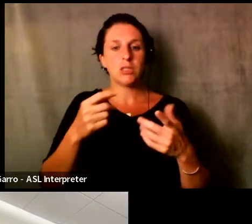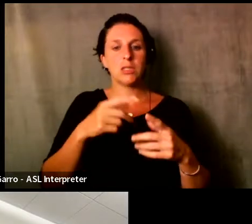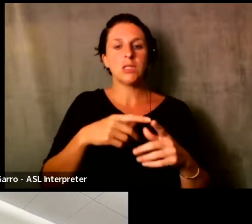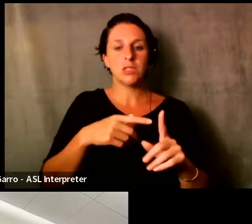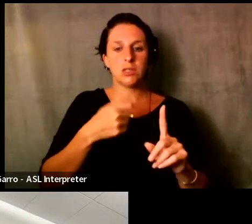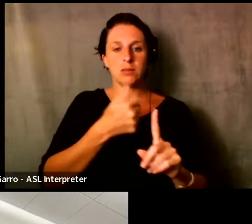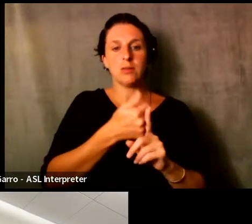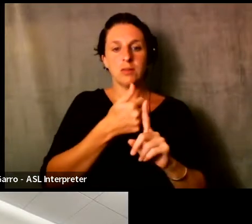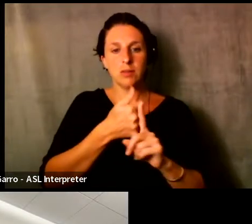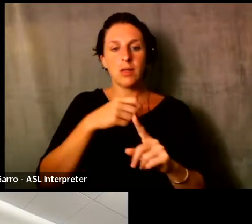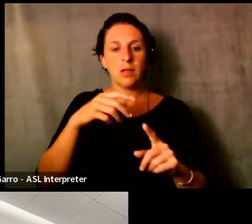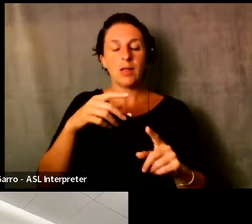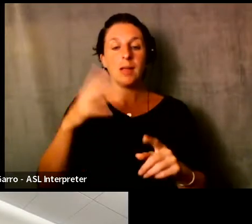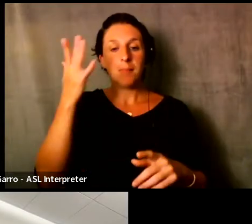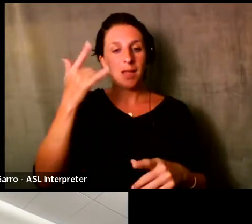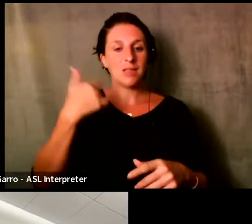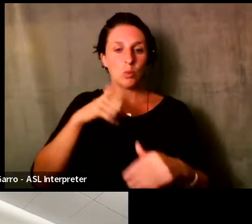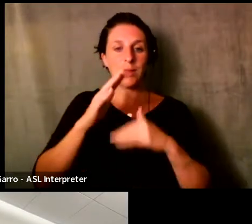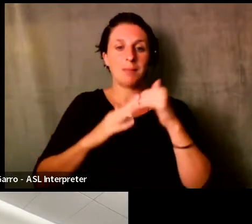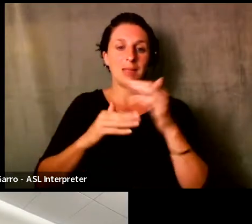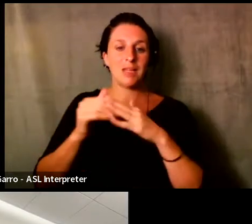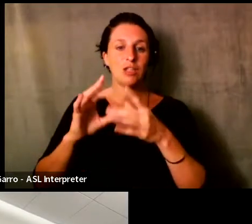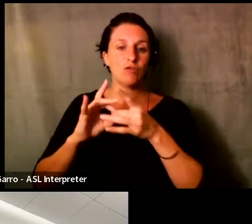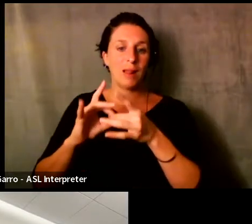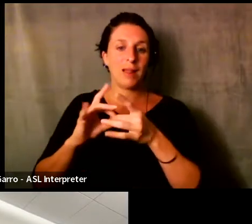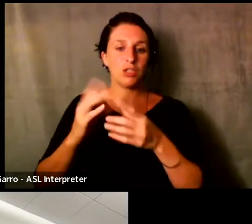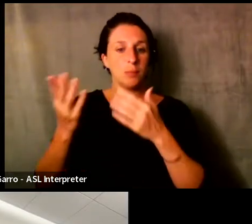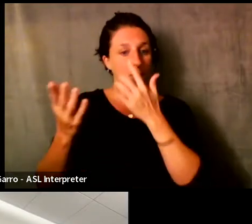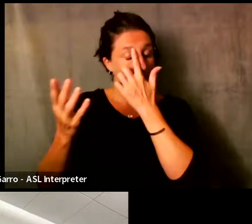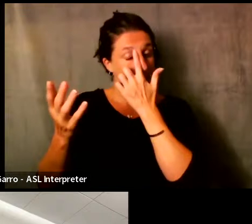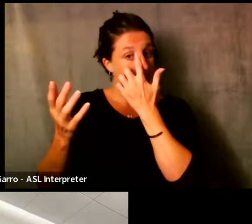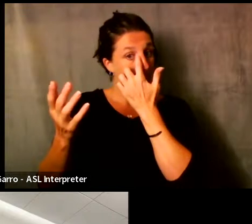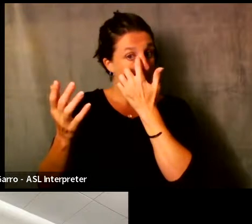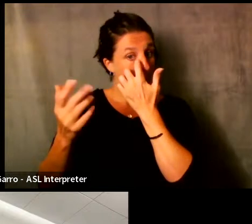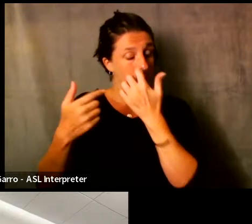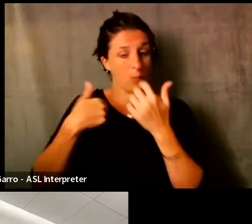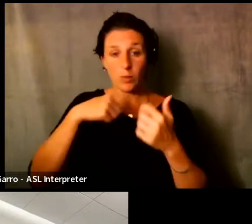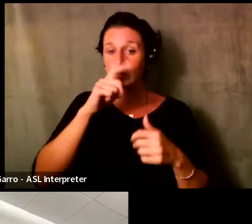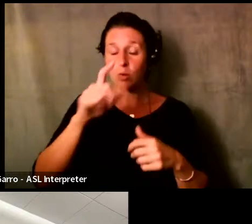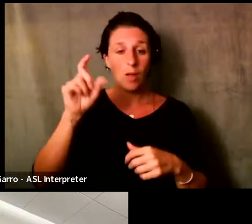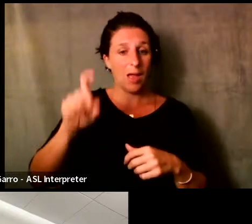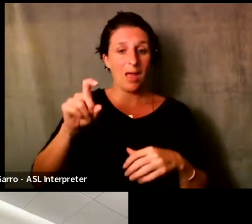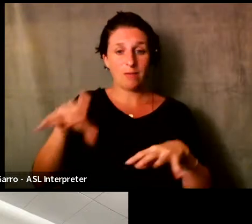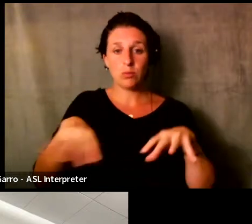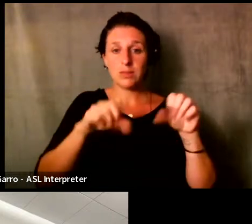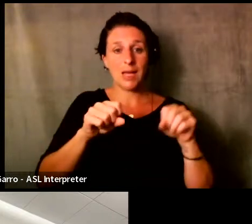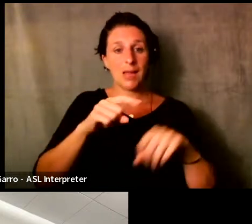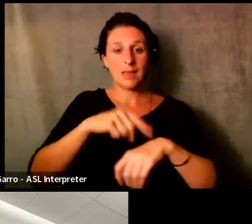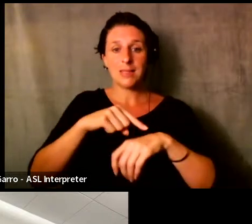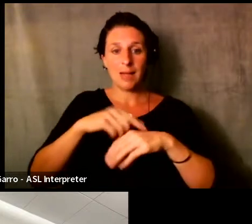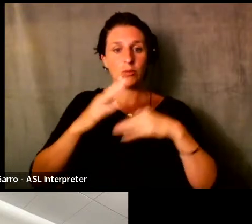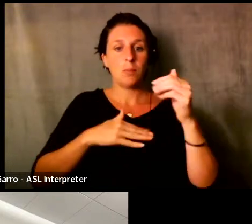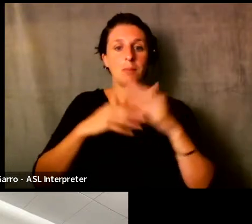built a relationship there, we don't have to take the time to build